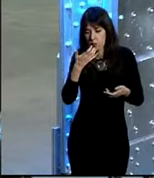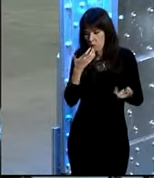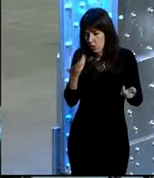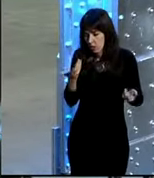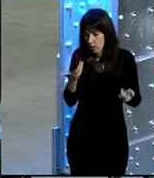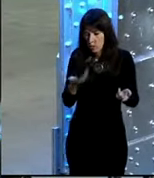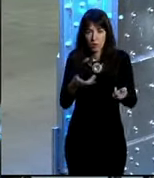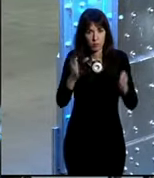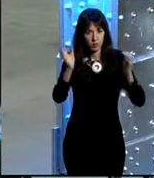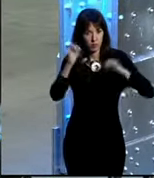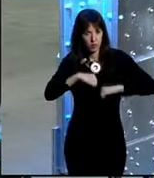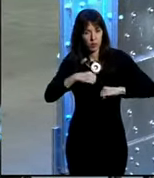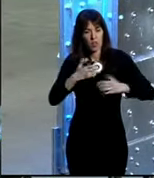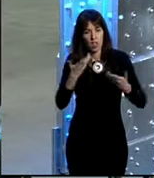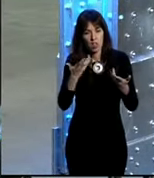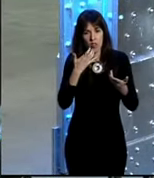but it often does.